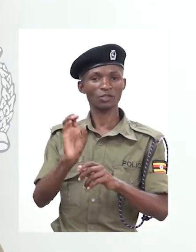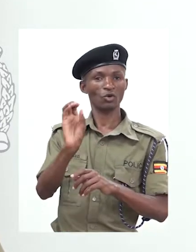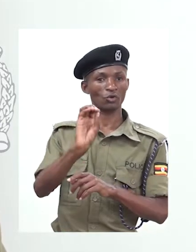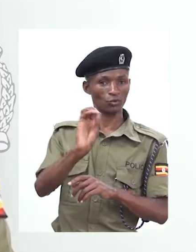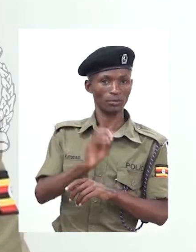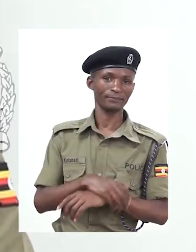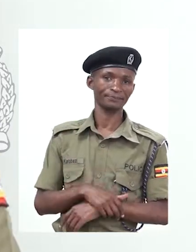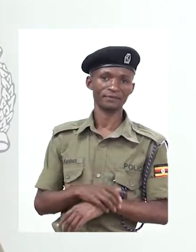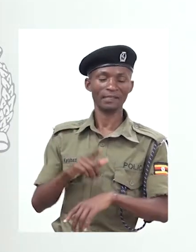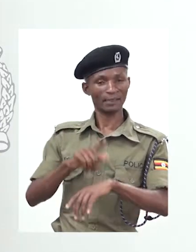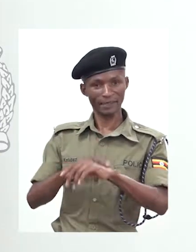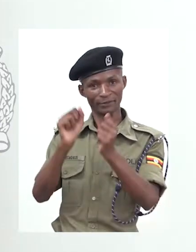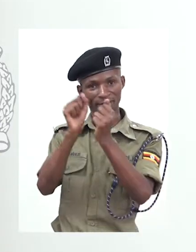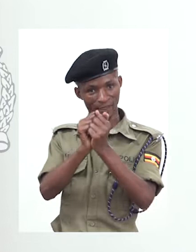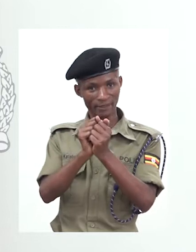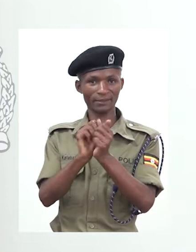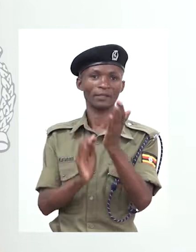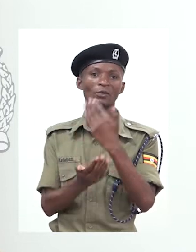at 10 a.m.